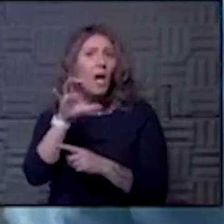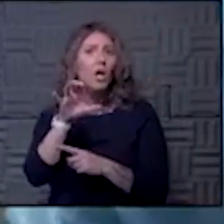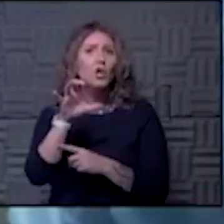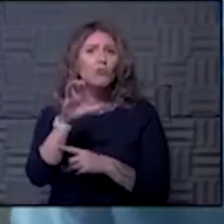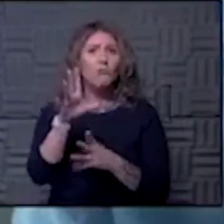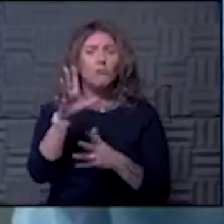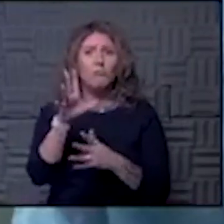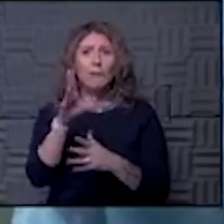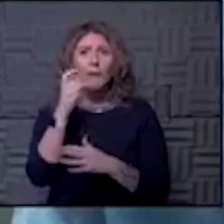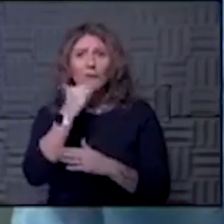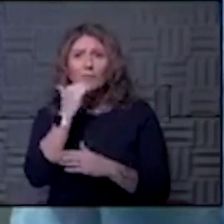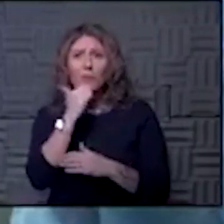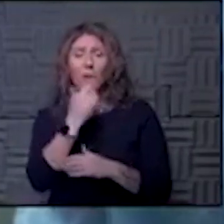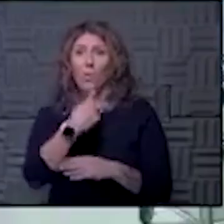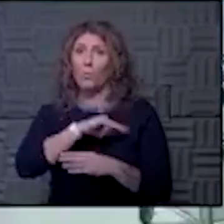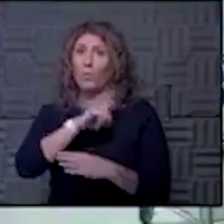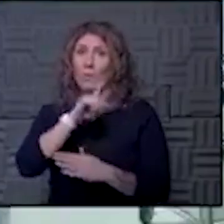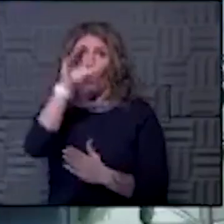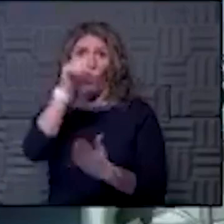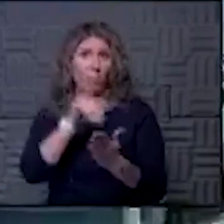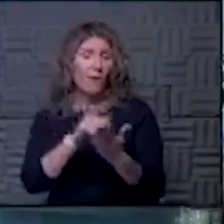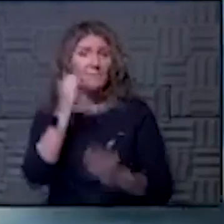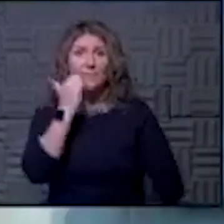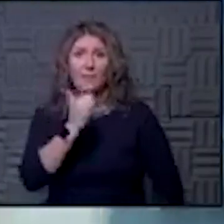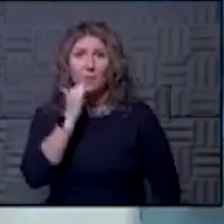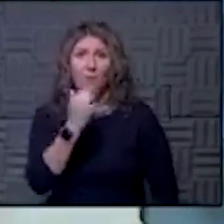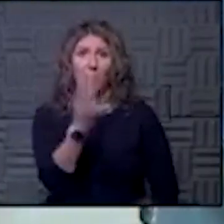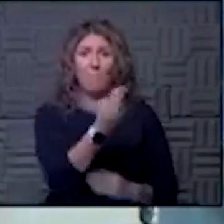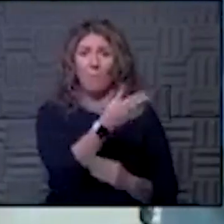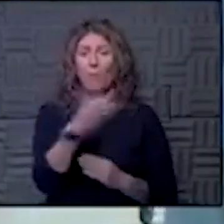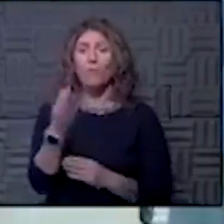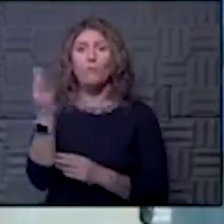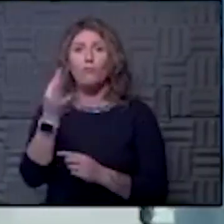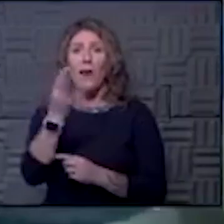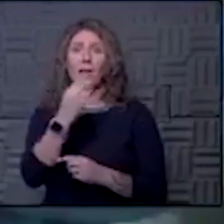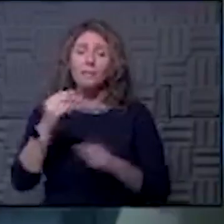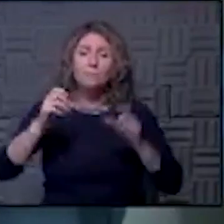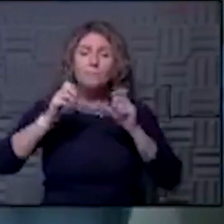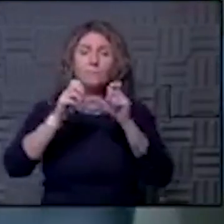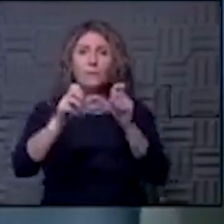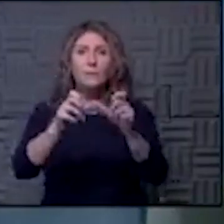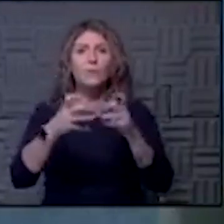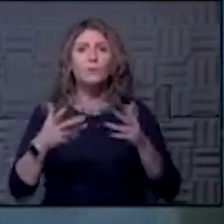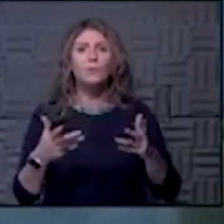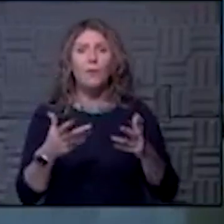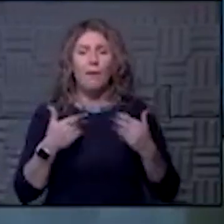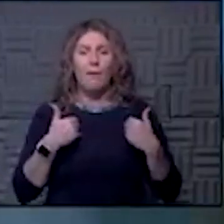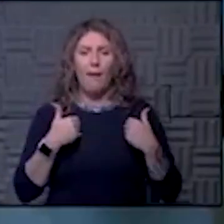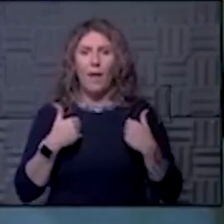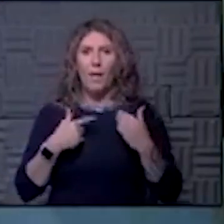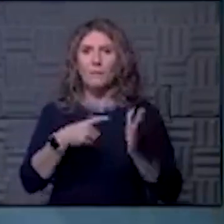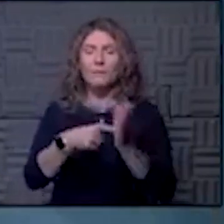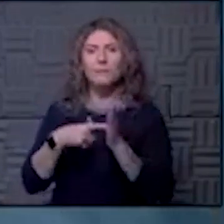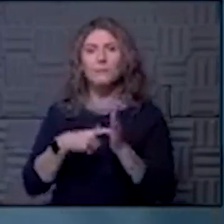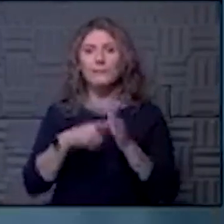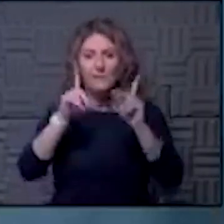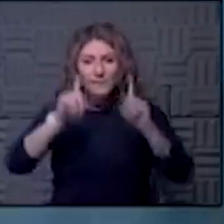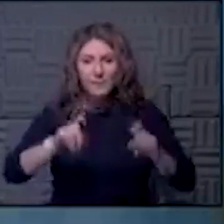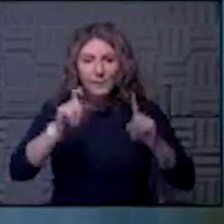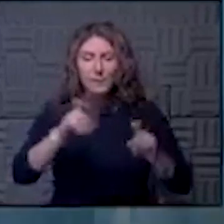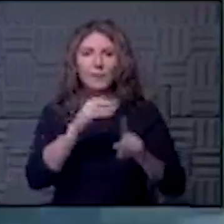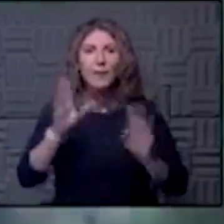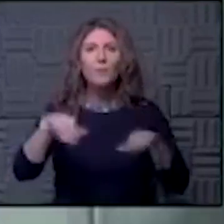over 1,000 a day, Monday through Friday these days. And continuing to have demand for testing to try to